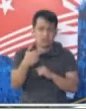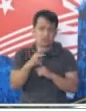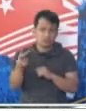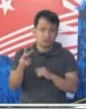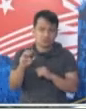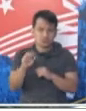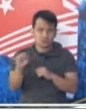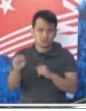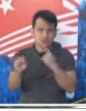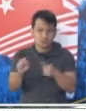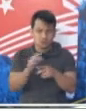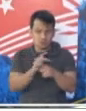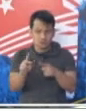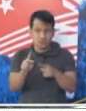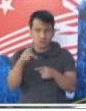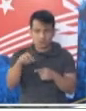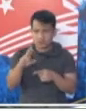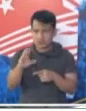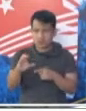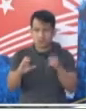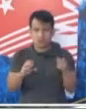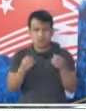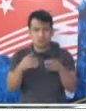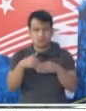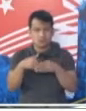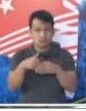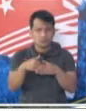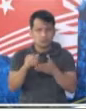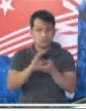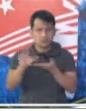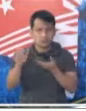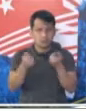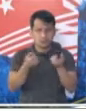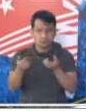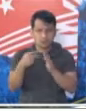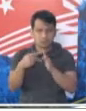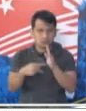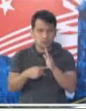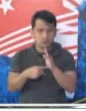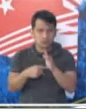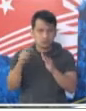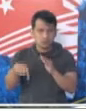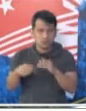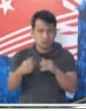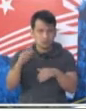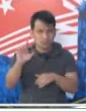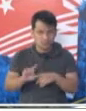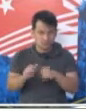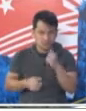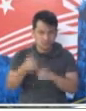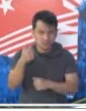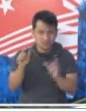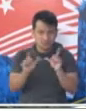Isinisipo naman ng Professional Regulation Commission o PRC ang maluwag na college admission rules sa mababang passing rate sa